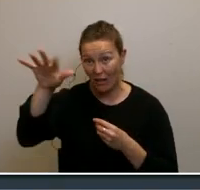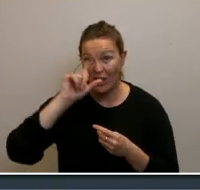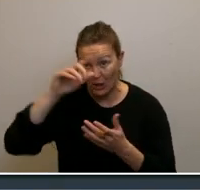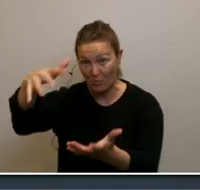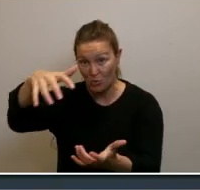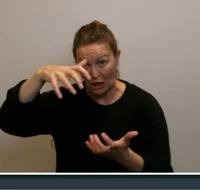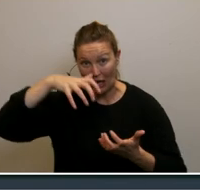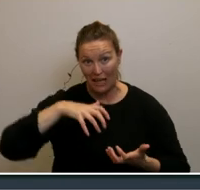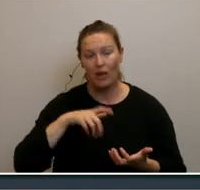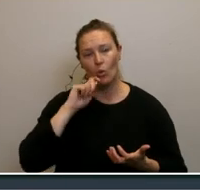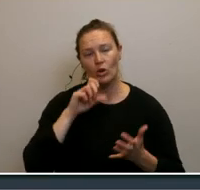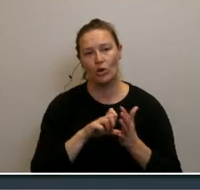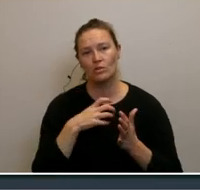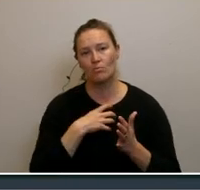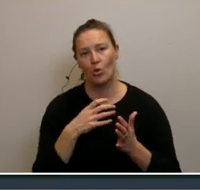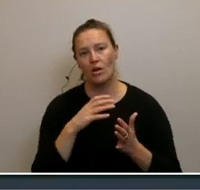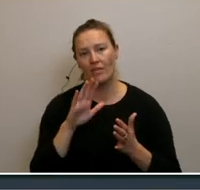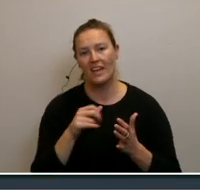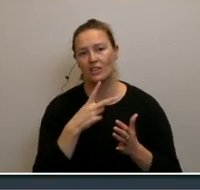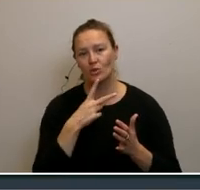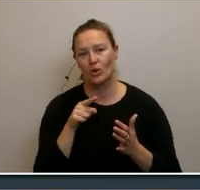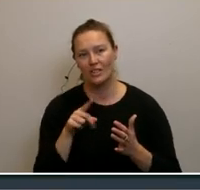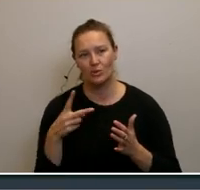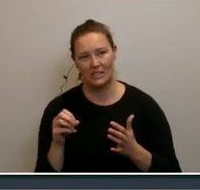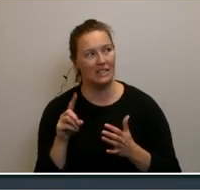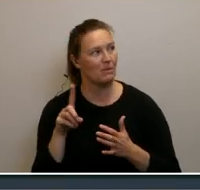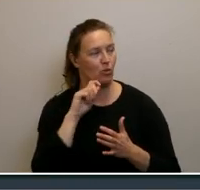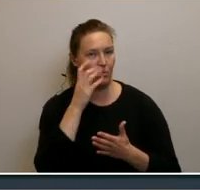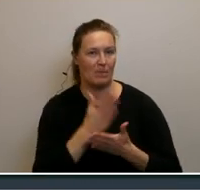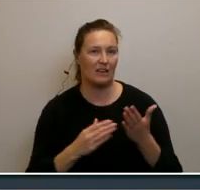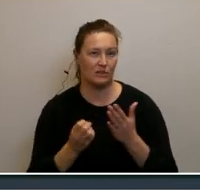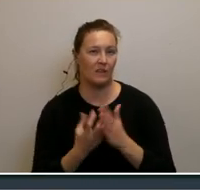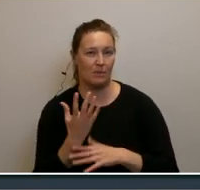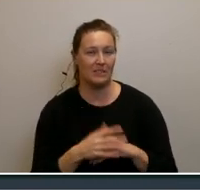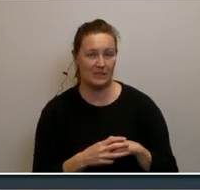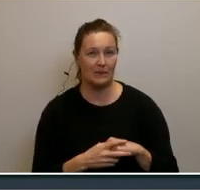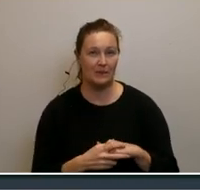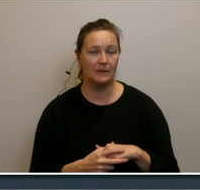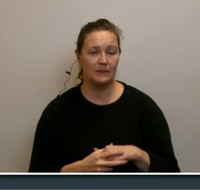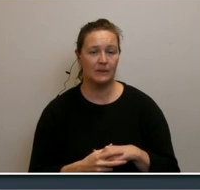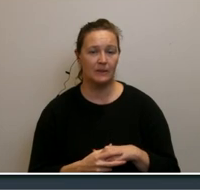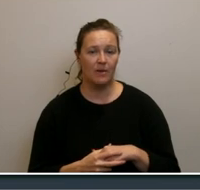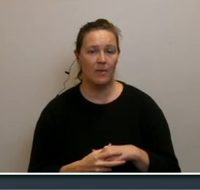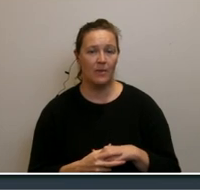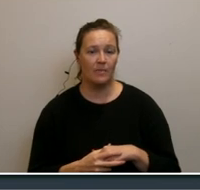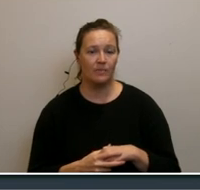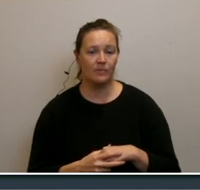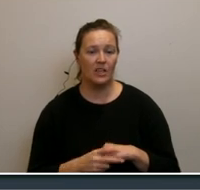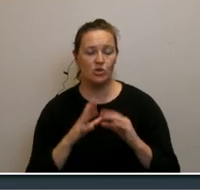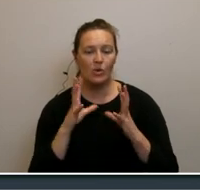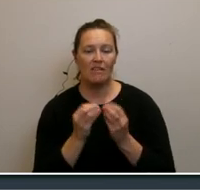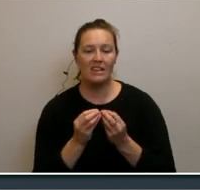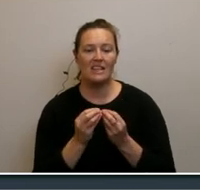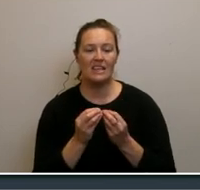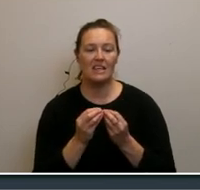in, which would cost more than is $2.20, but that would be part of the development. So everything's kind of up in the